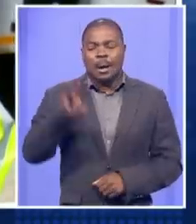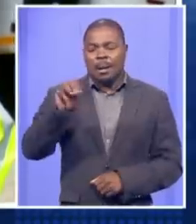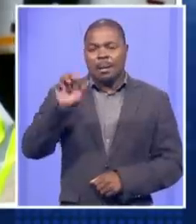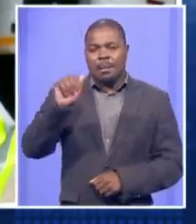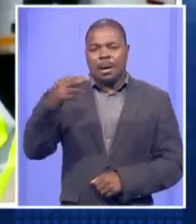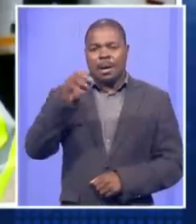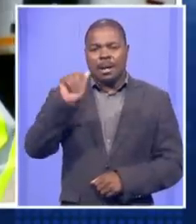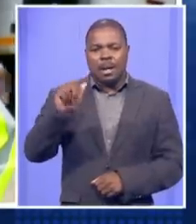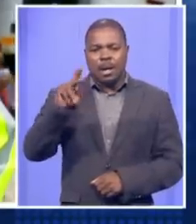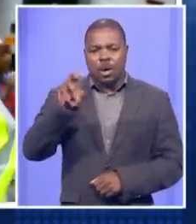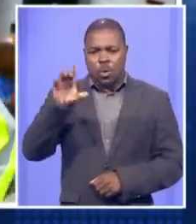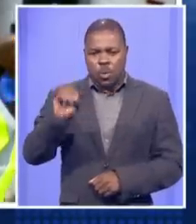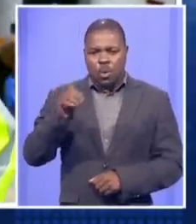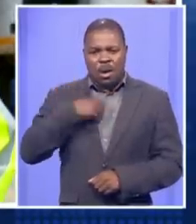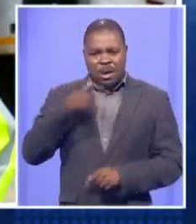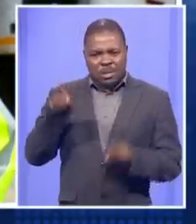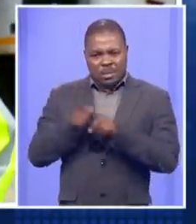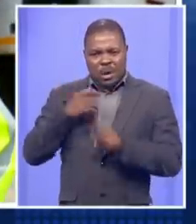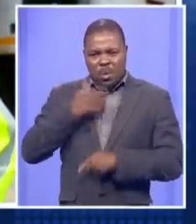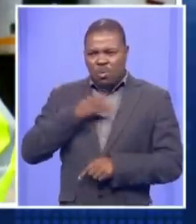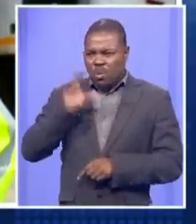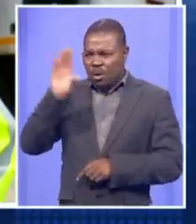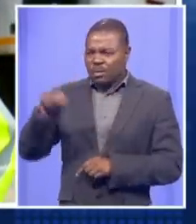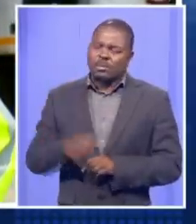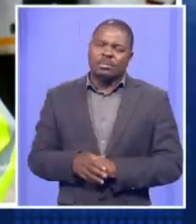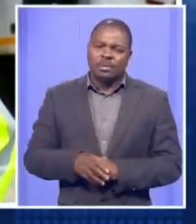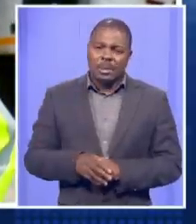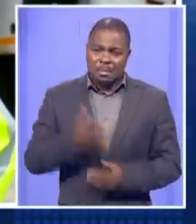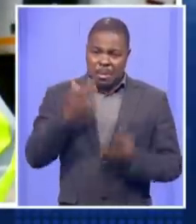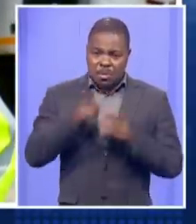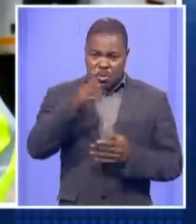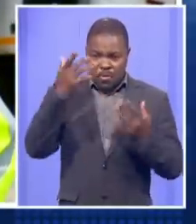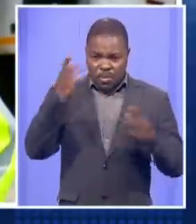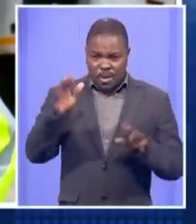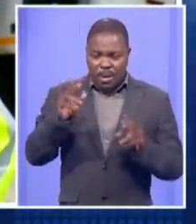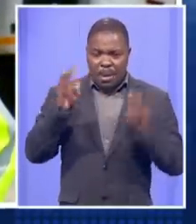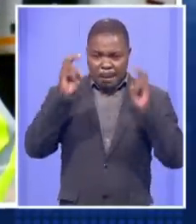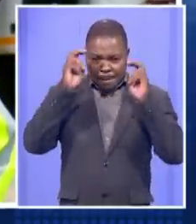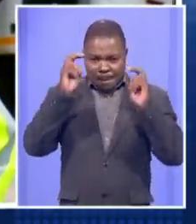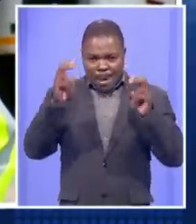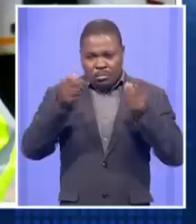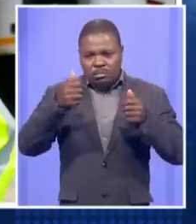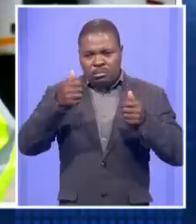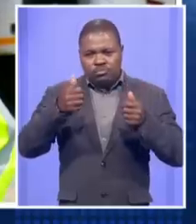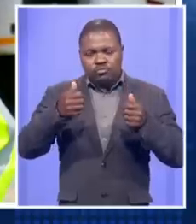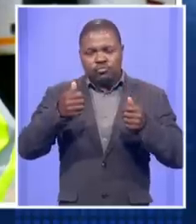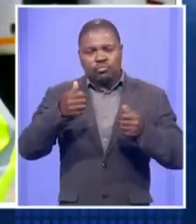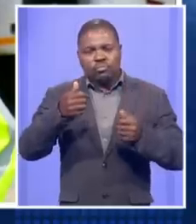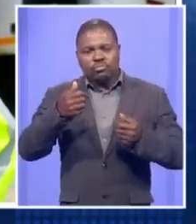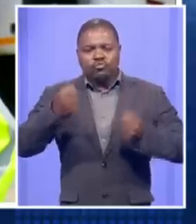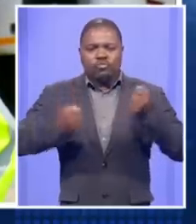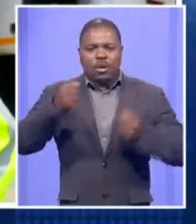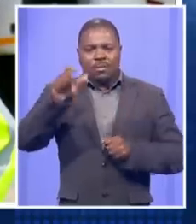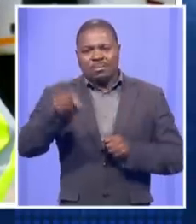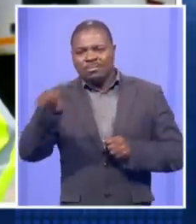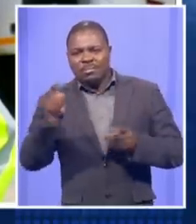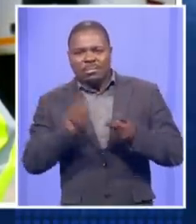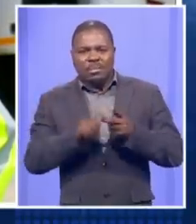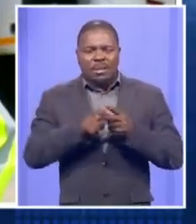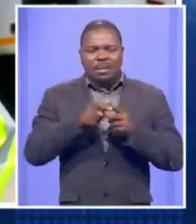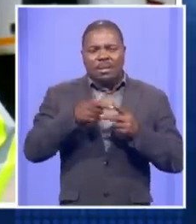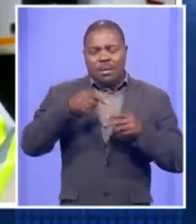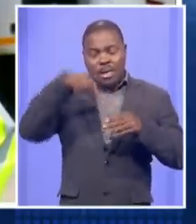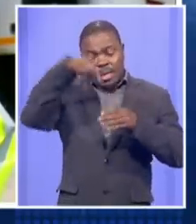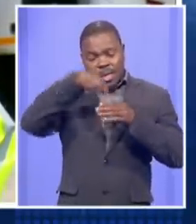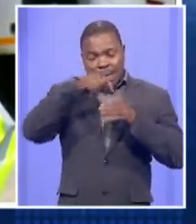The other question I wanted to ask you, I don't know if you've had a chance to speak to the bus officials, in terms of cameras